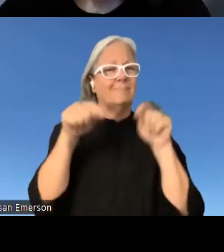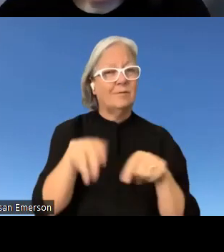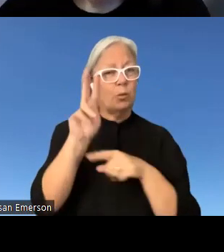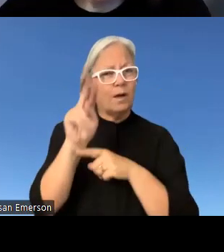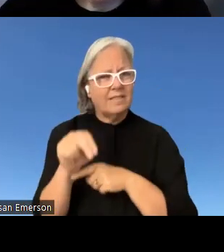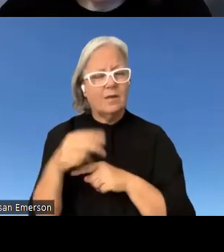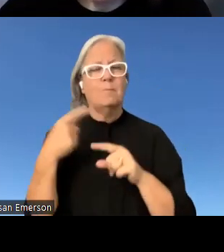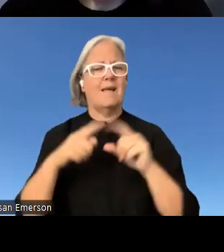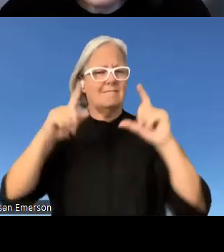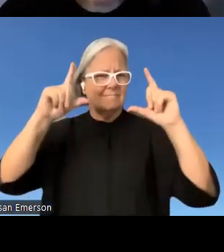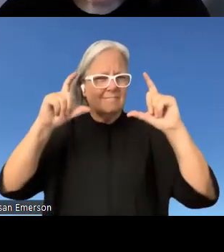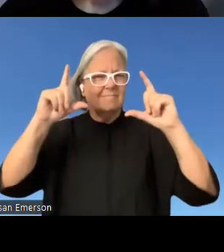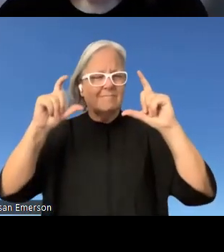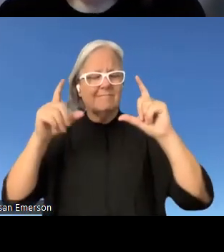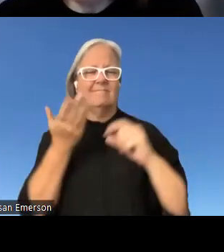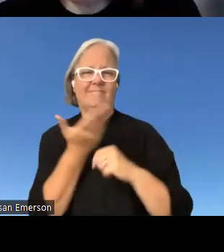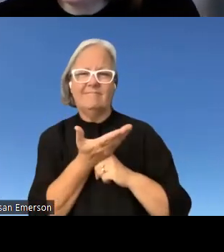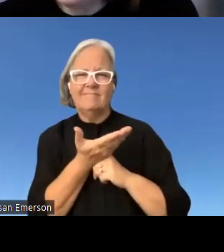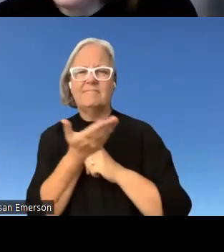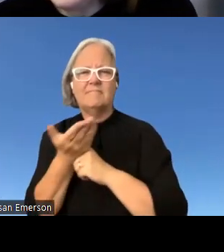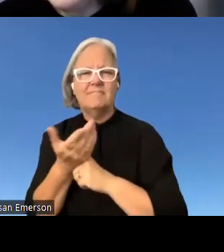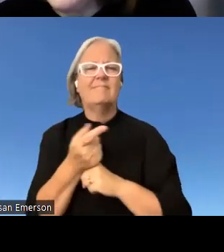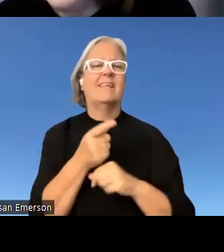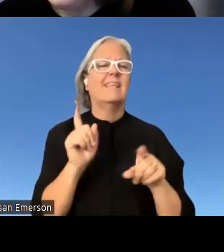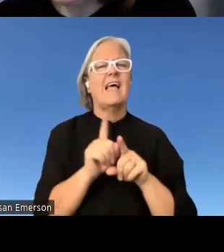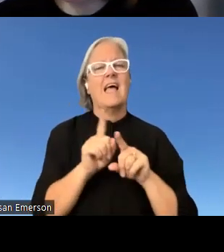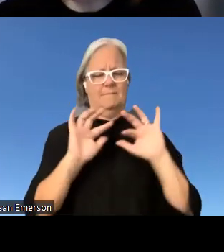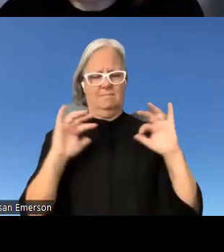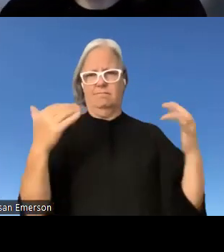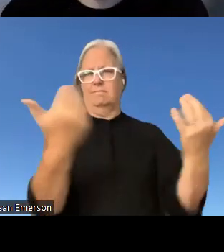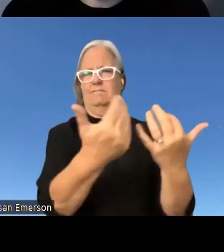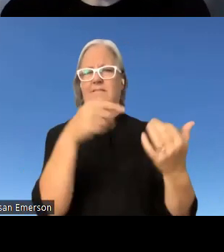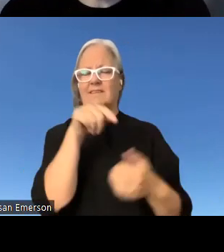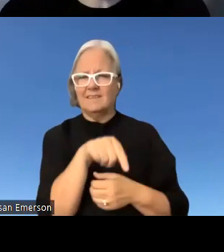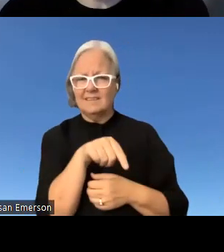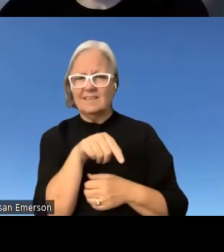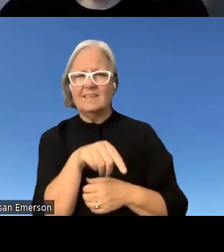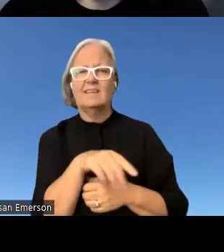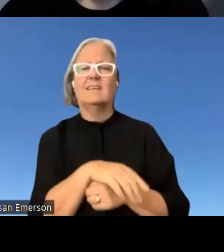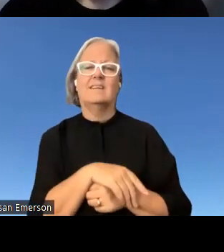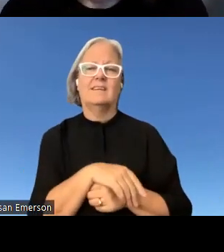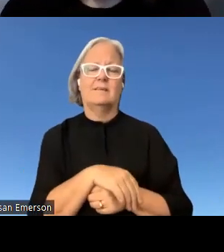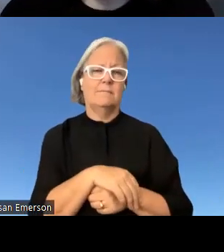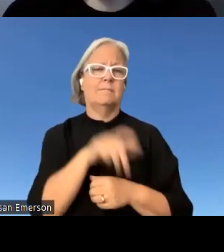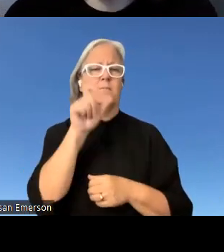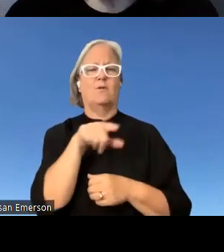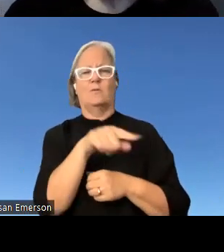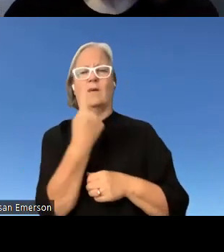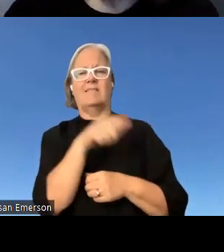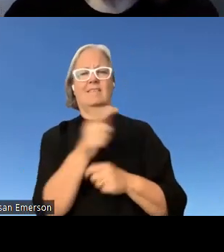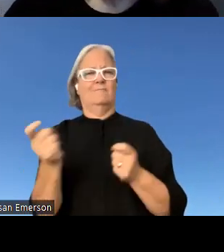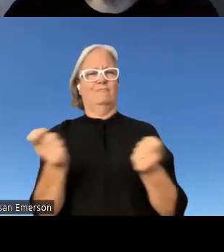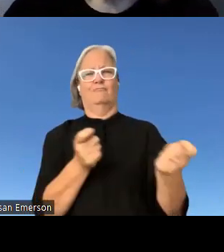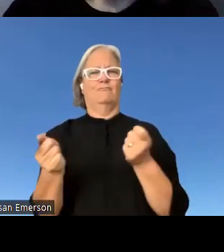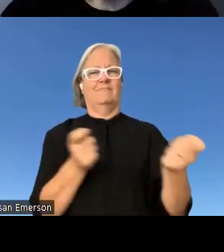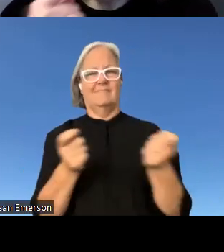of some sessions on the right-hand side down. You can see Caroline Casey, who is moderating our conference, just kicking off